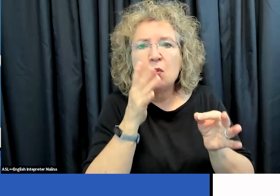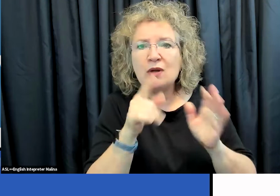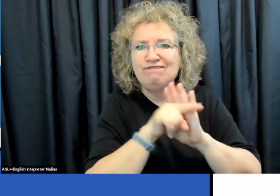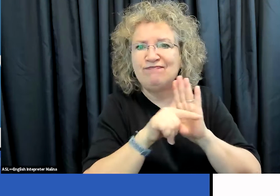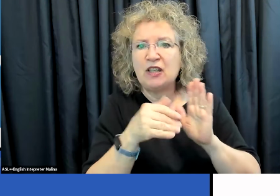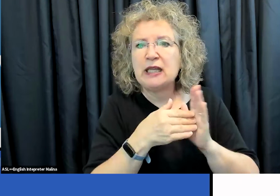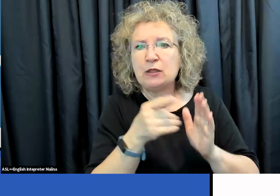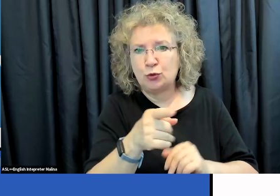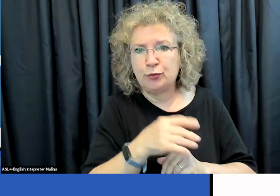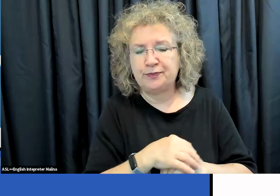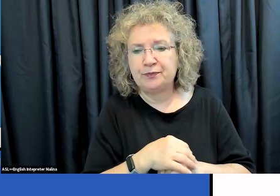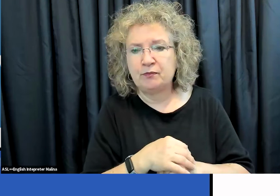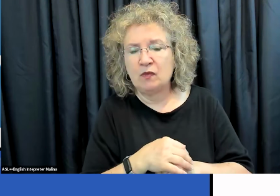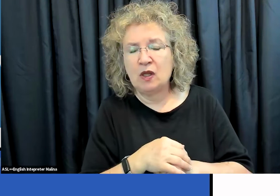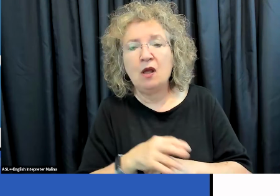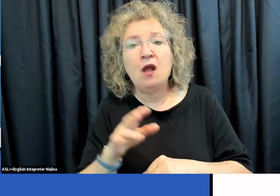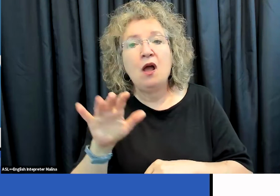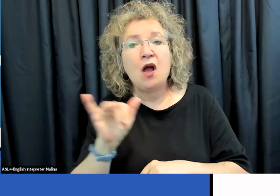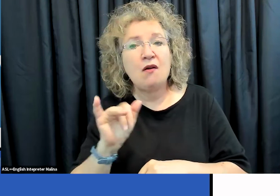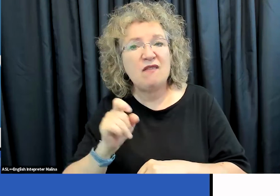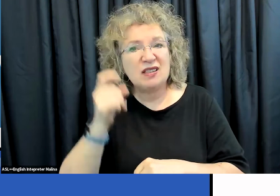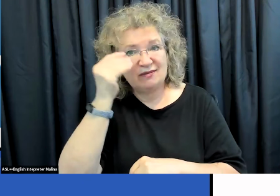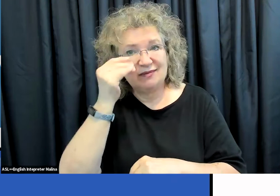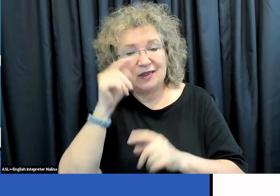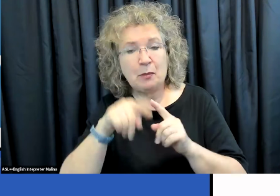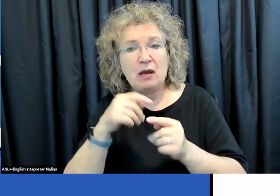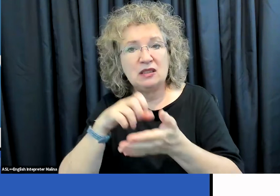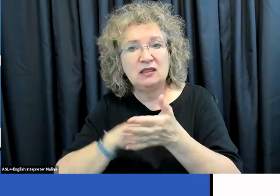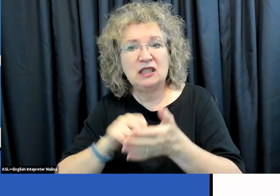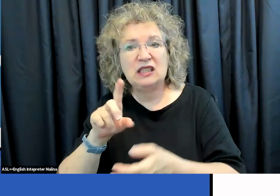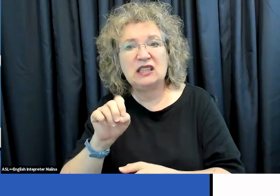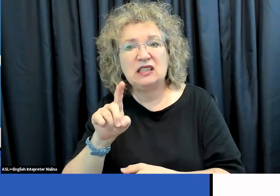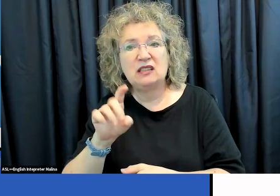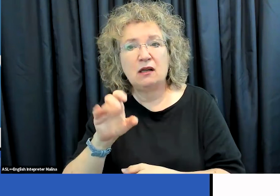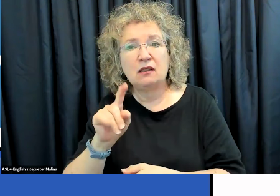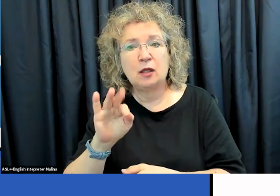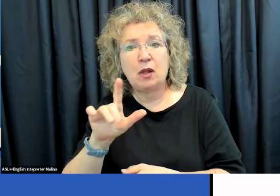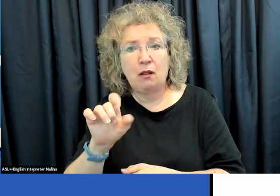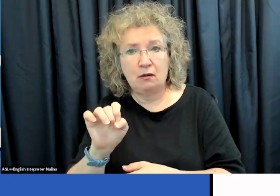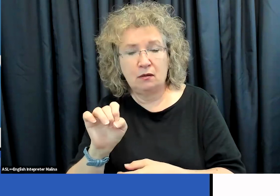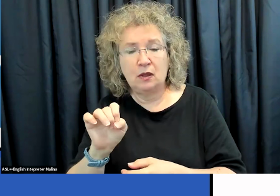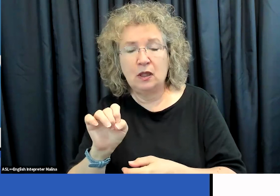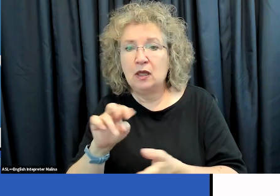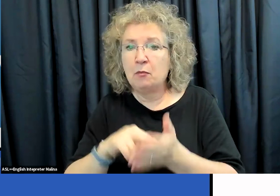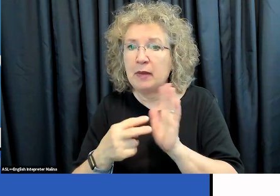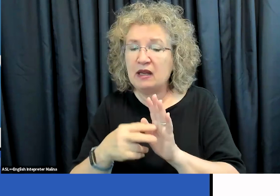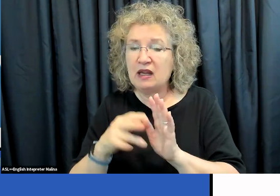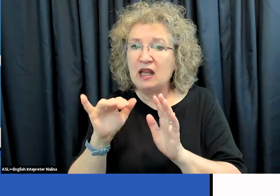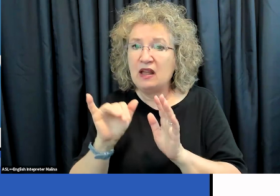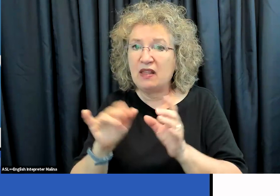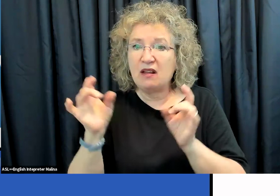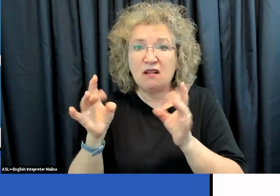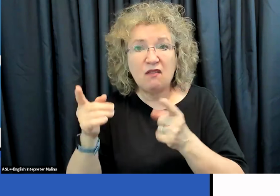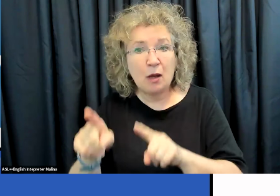think about the deductible when making that decision. So is the loss significant enough to file a